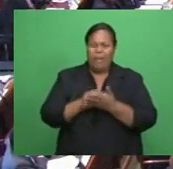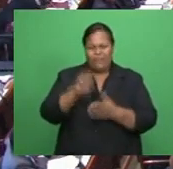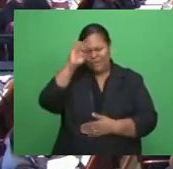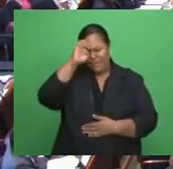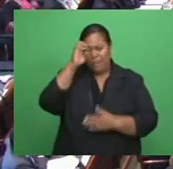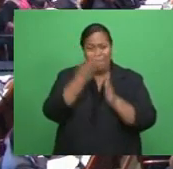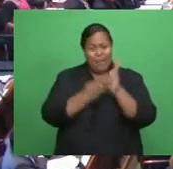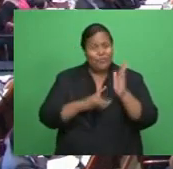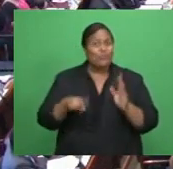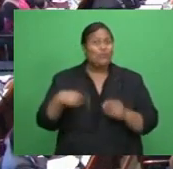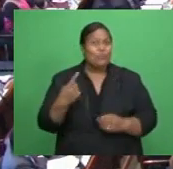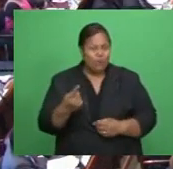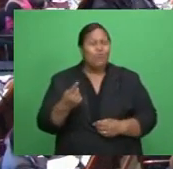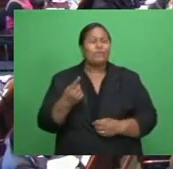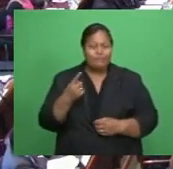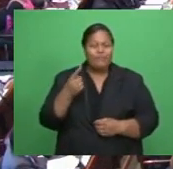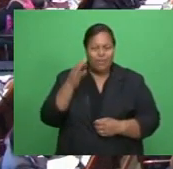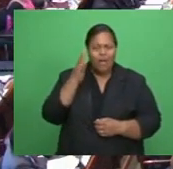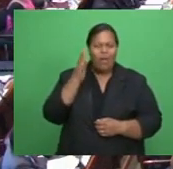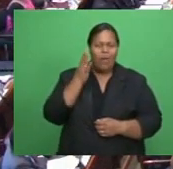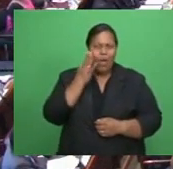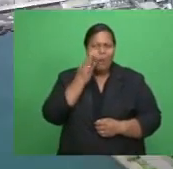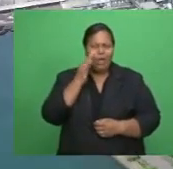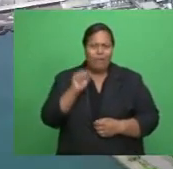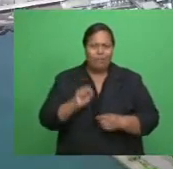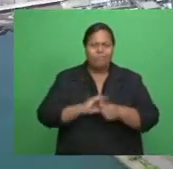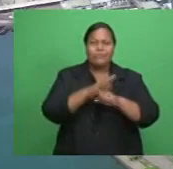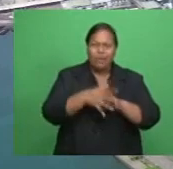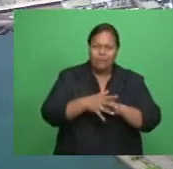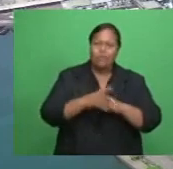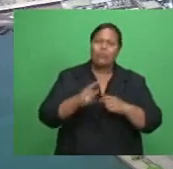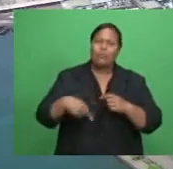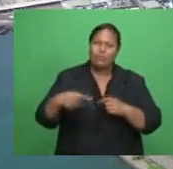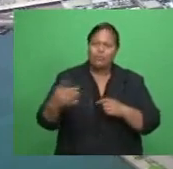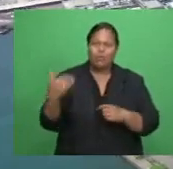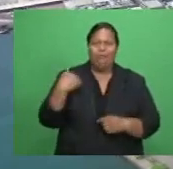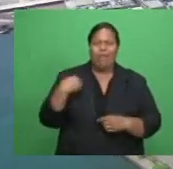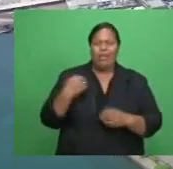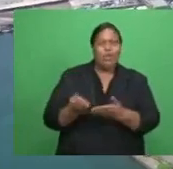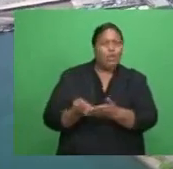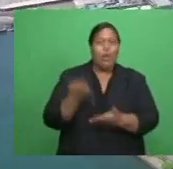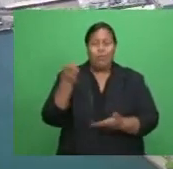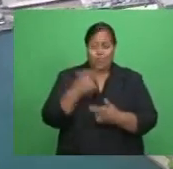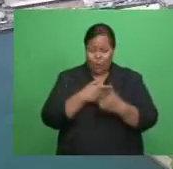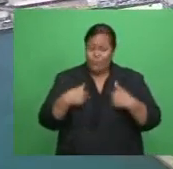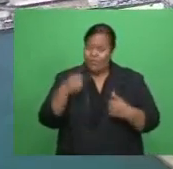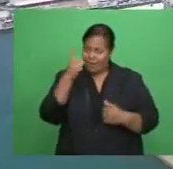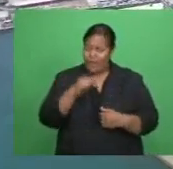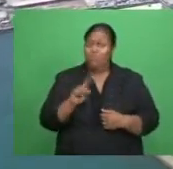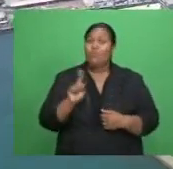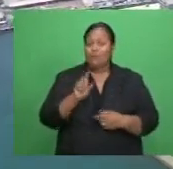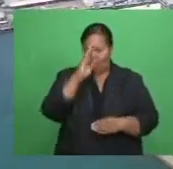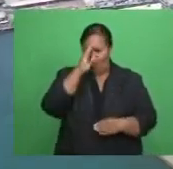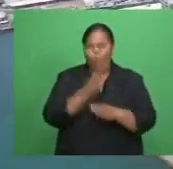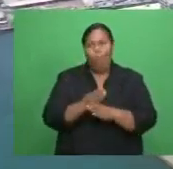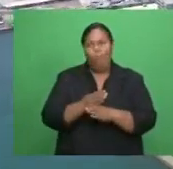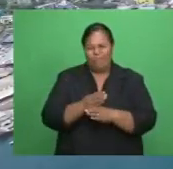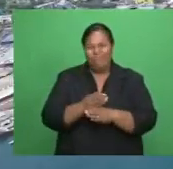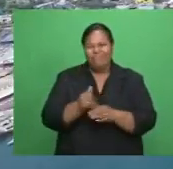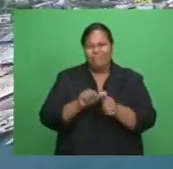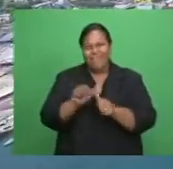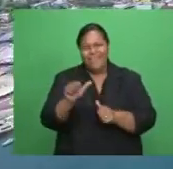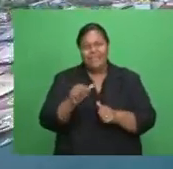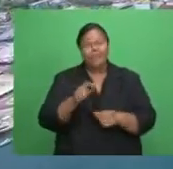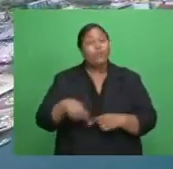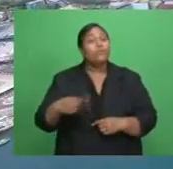mindful that the pandemic continues to take its toll on our economy. Sims says what we can do is hope for the best and continue to work